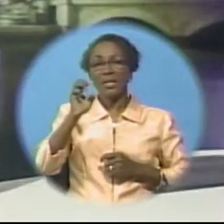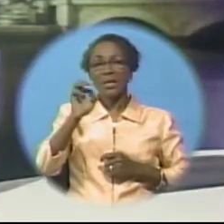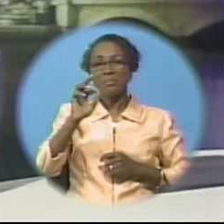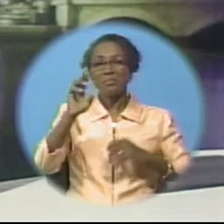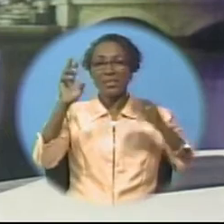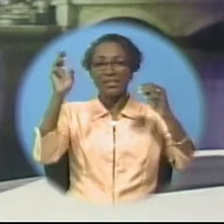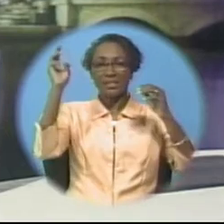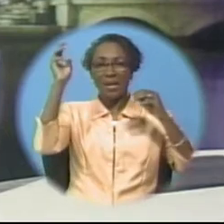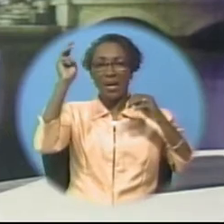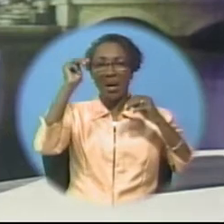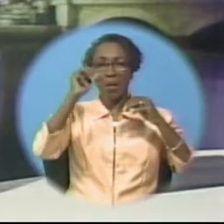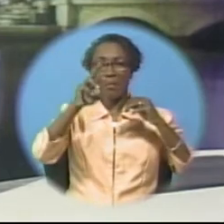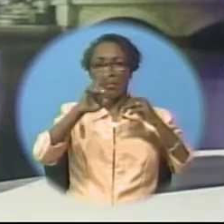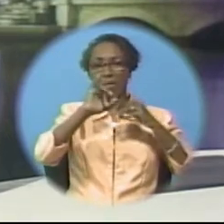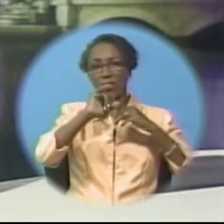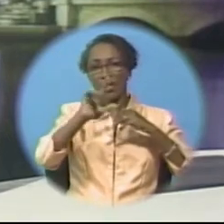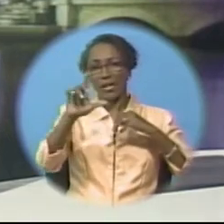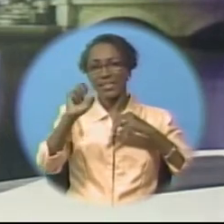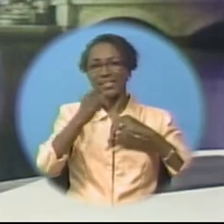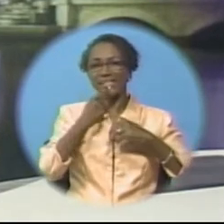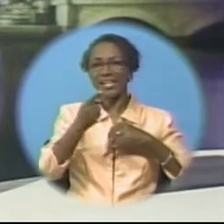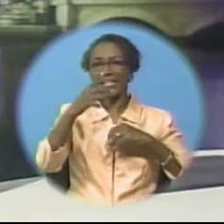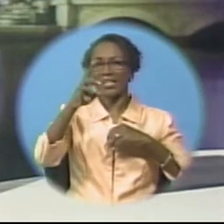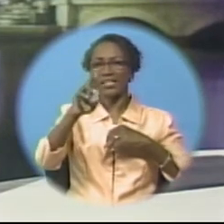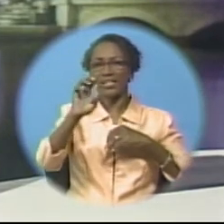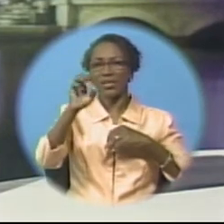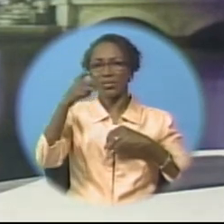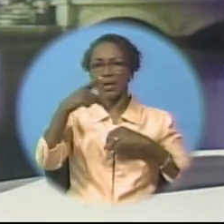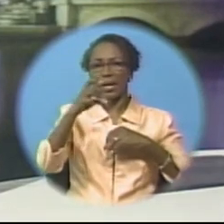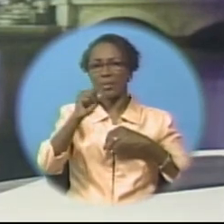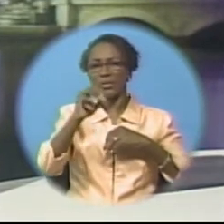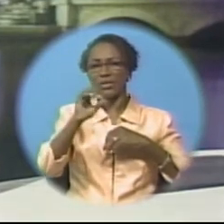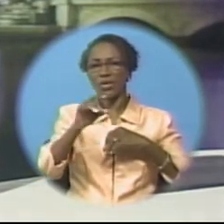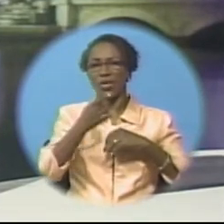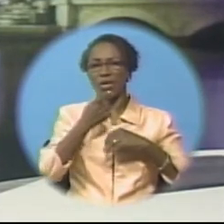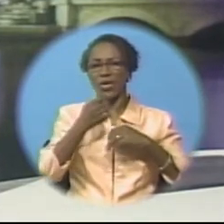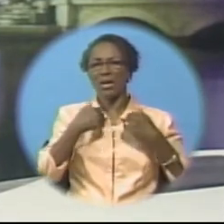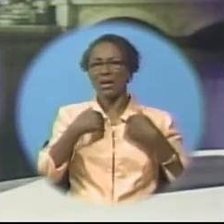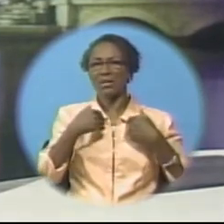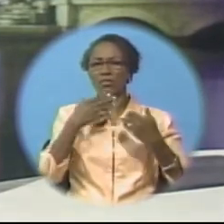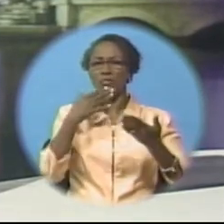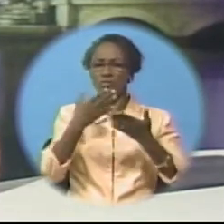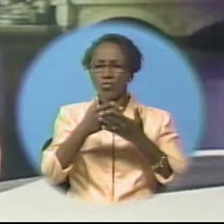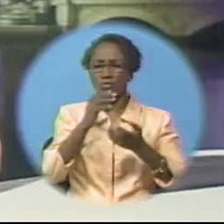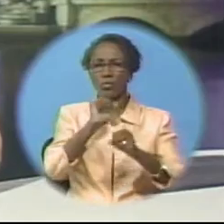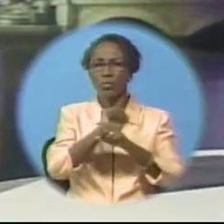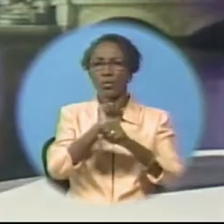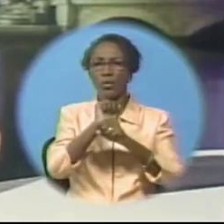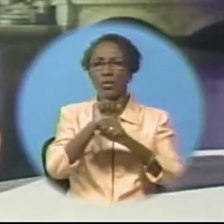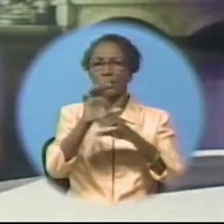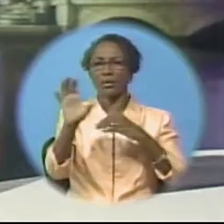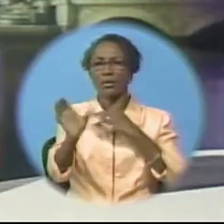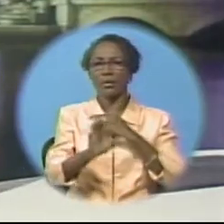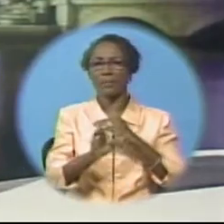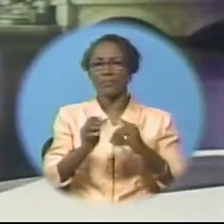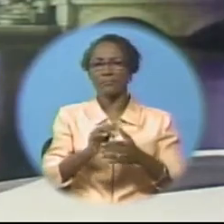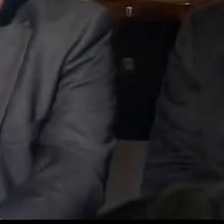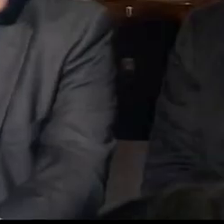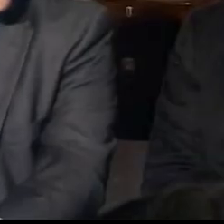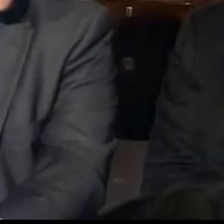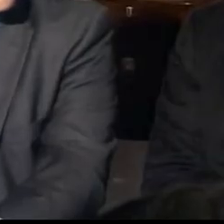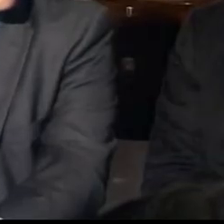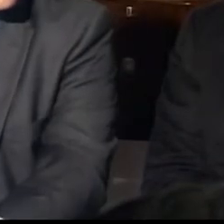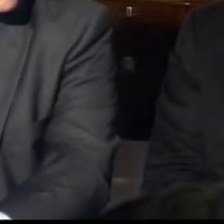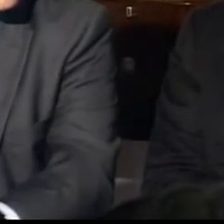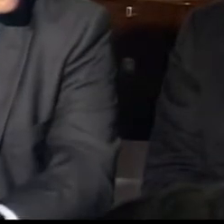Meantime, Mr. Morillas says Repsol has a track record of excellence within the region. For Repsol, the last